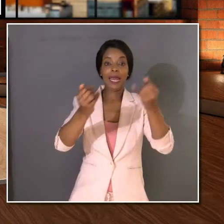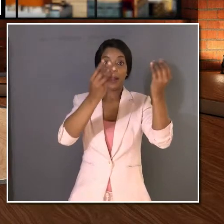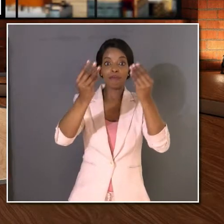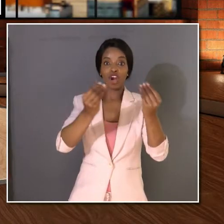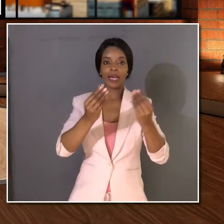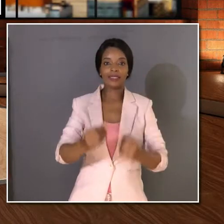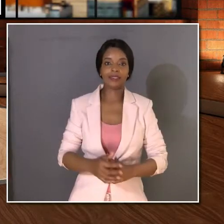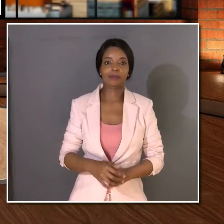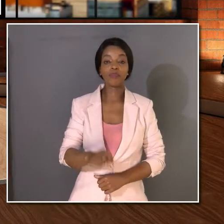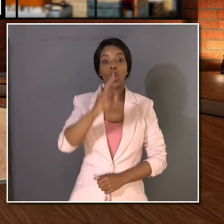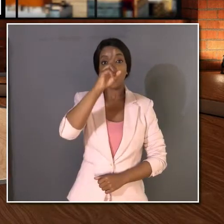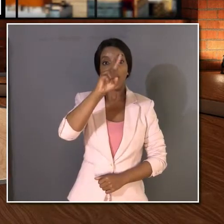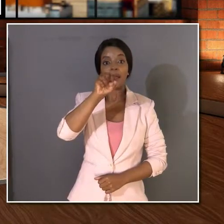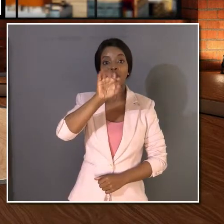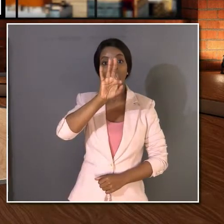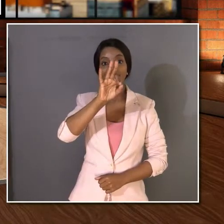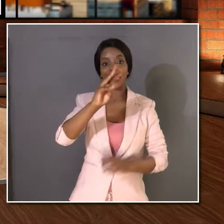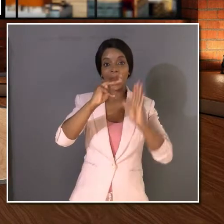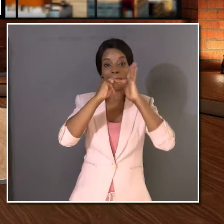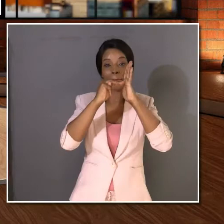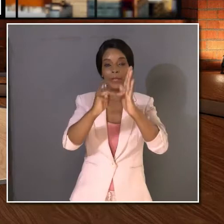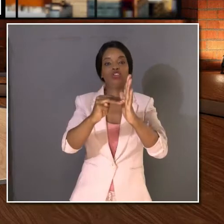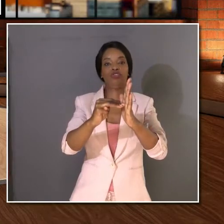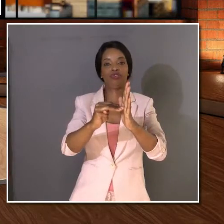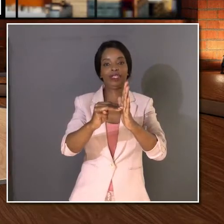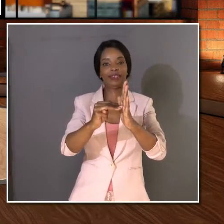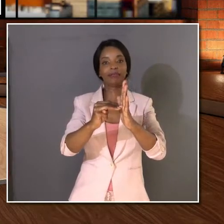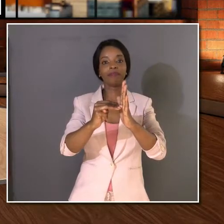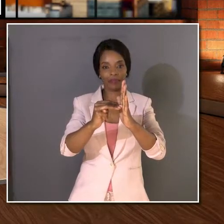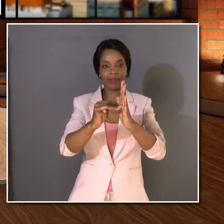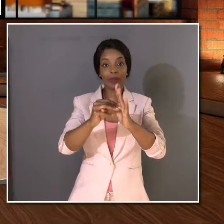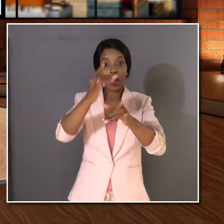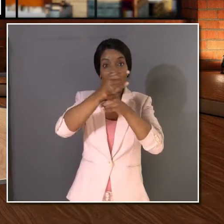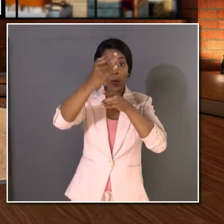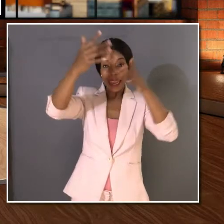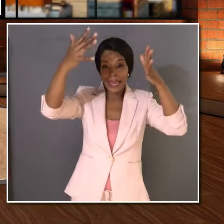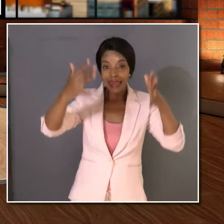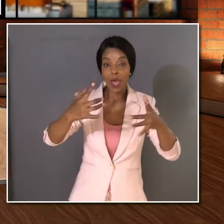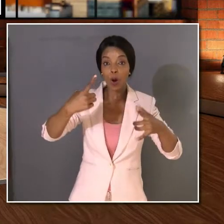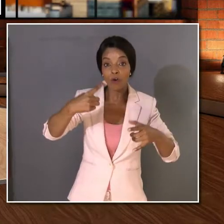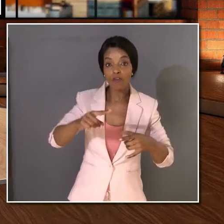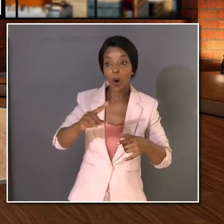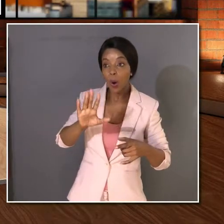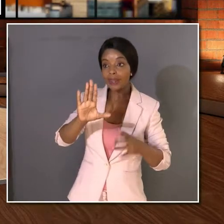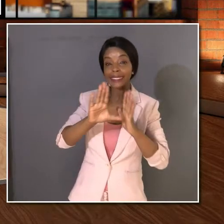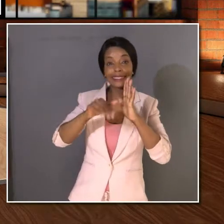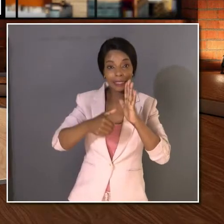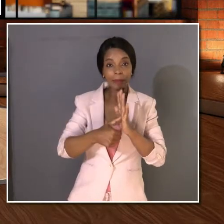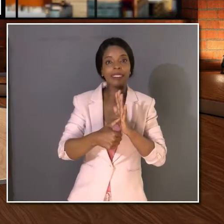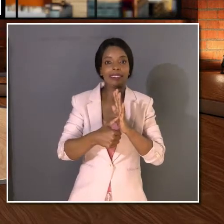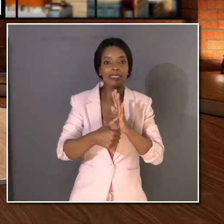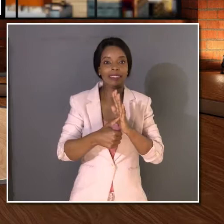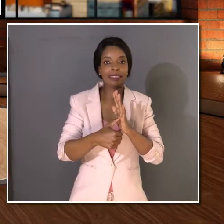of 1.3 million rand. The overall winner of the Disability Empowerment Winners Awards is